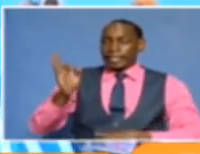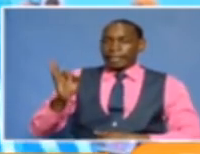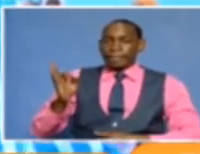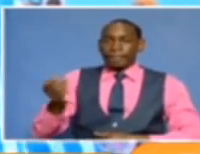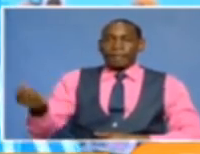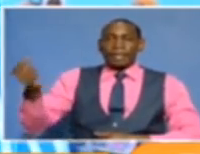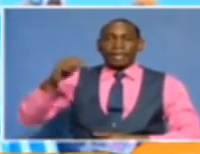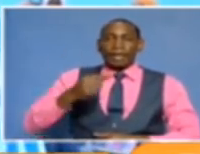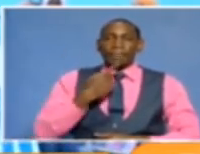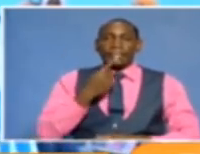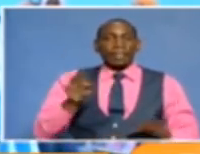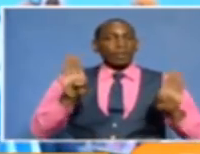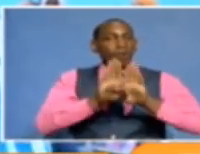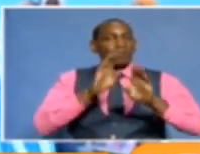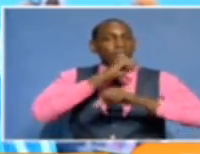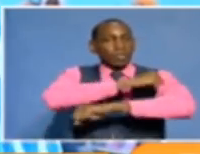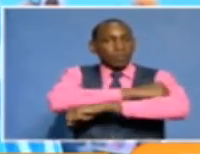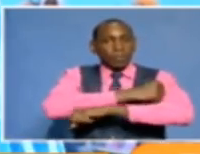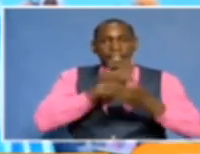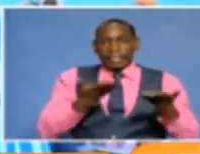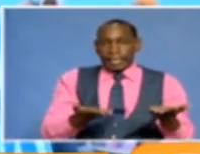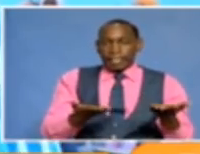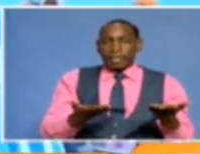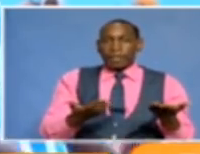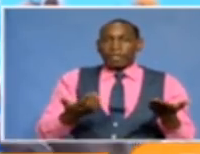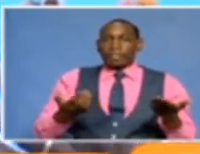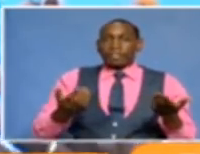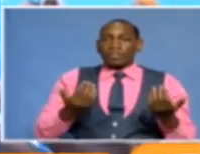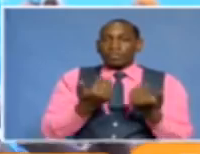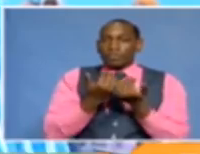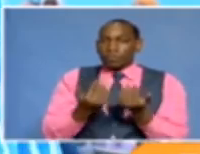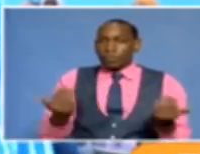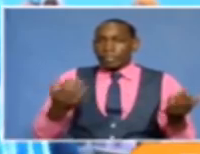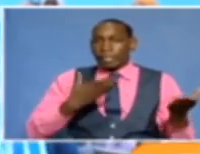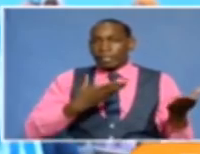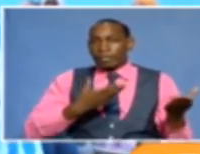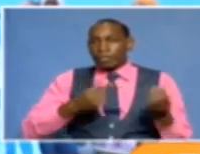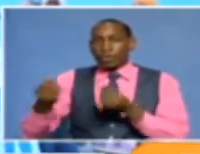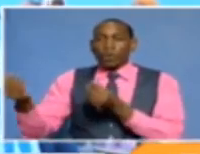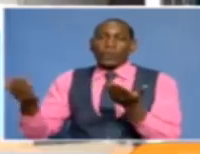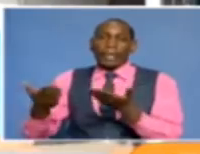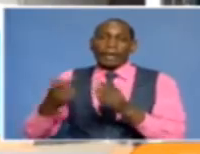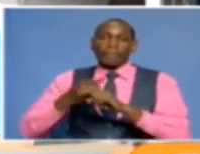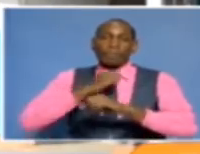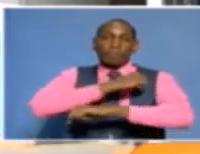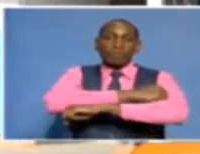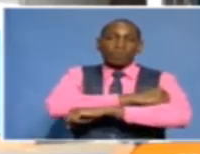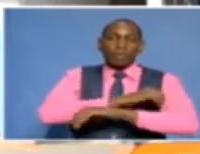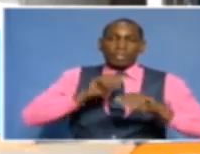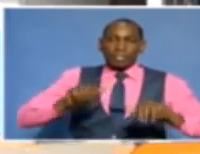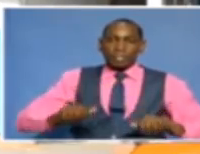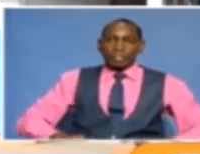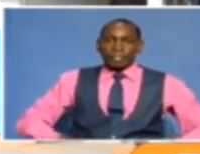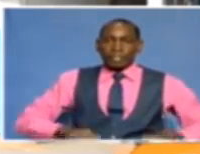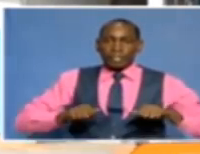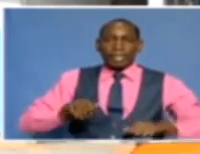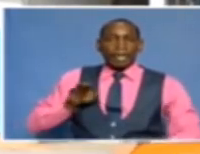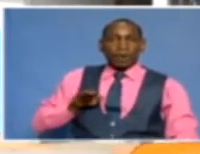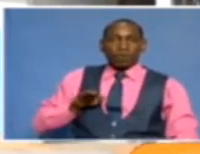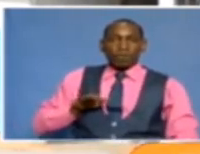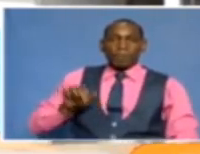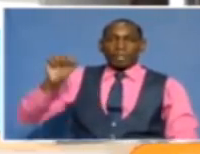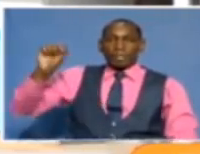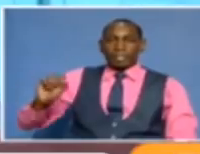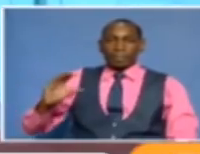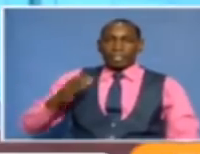to tell them that just close the school, where do the children go from this school? The chairlady of South Sea Residents